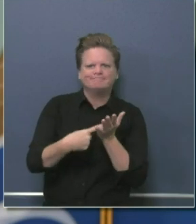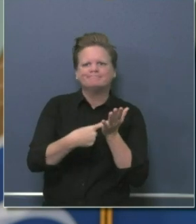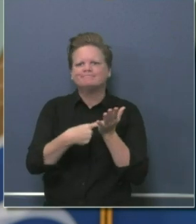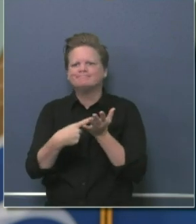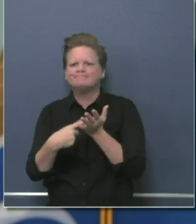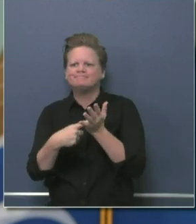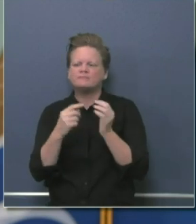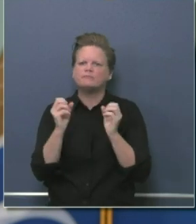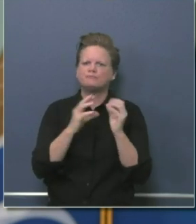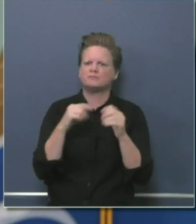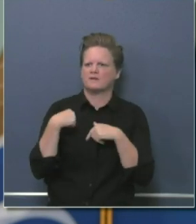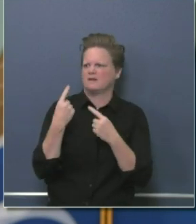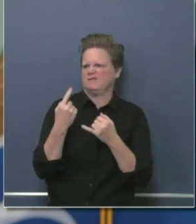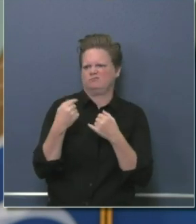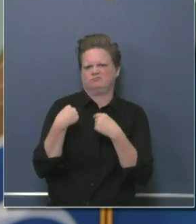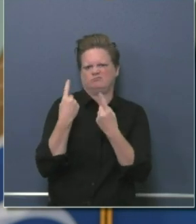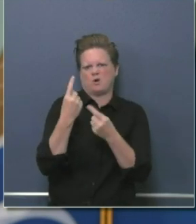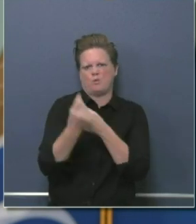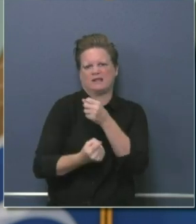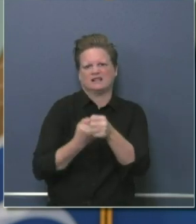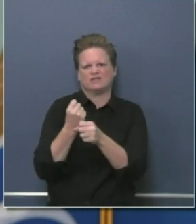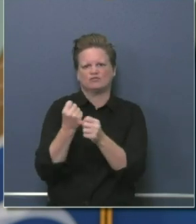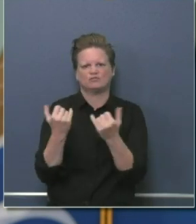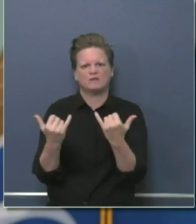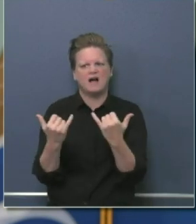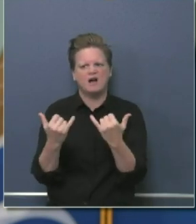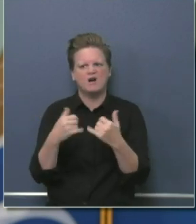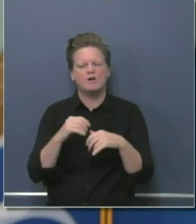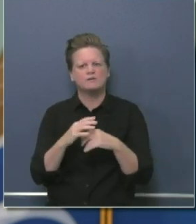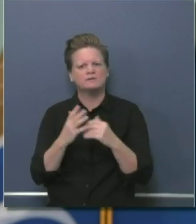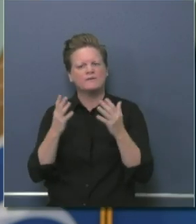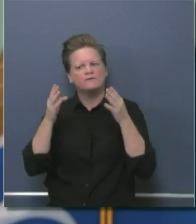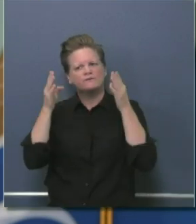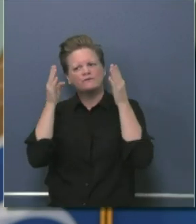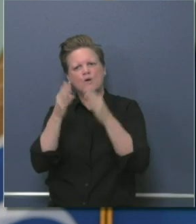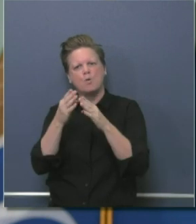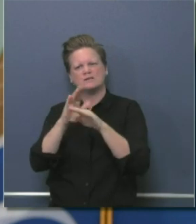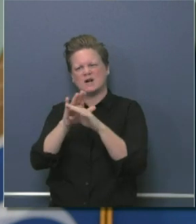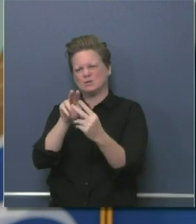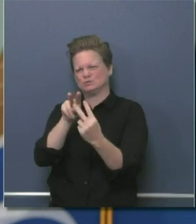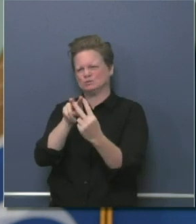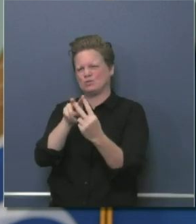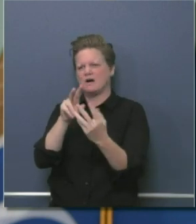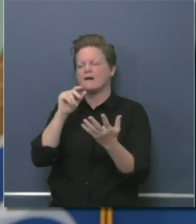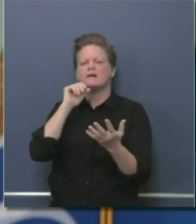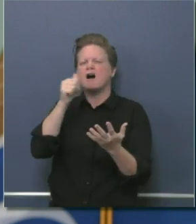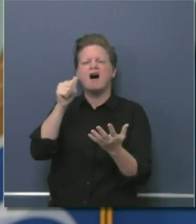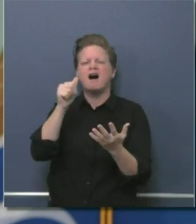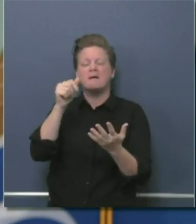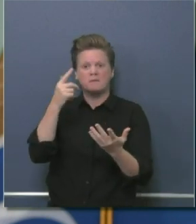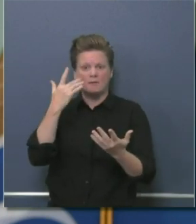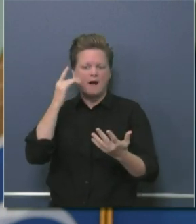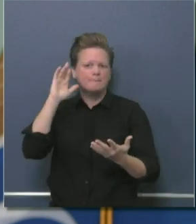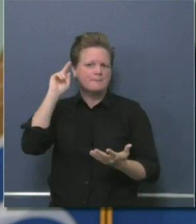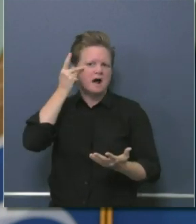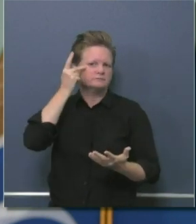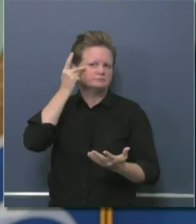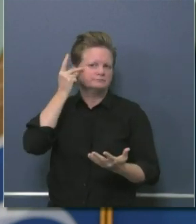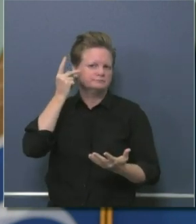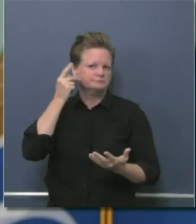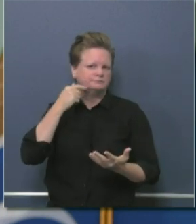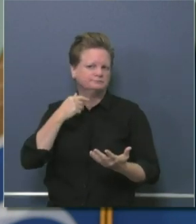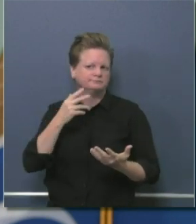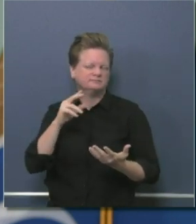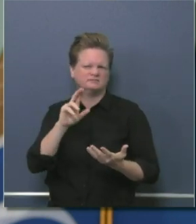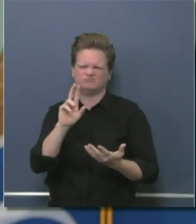them and decided to advance that pact. It wasn't done in a political frame. It was just done in a frame